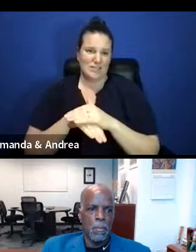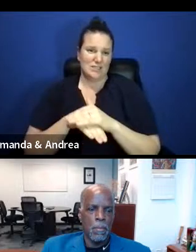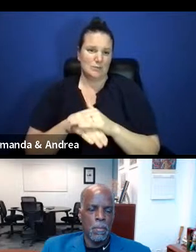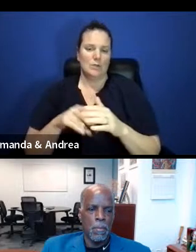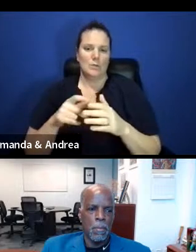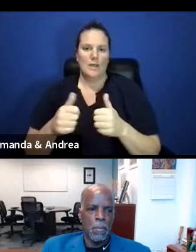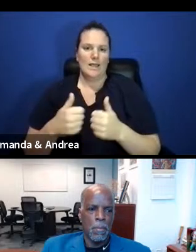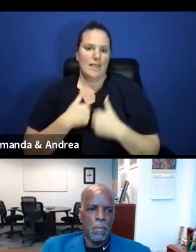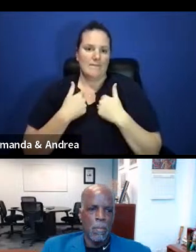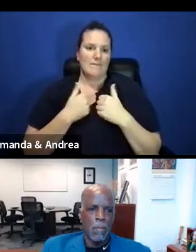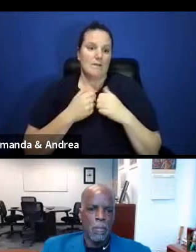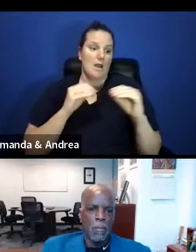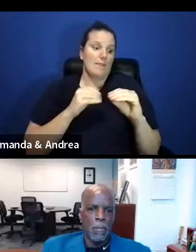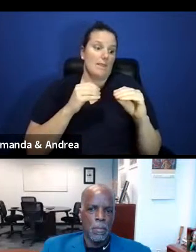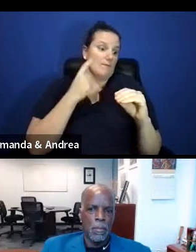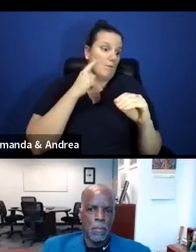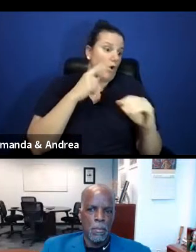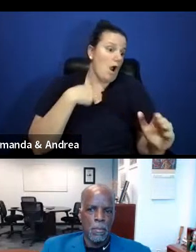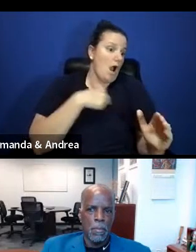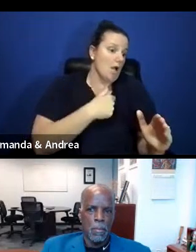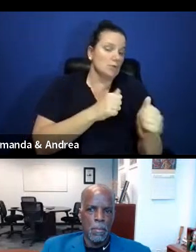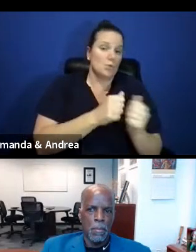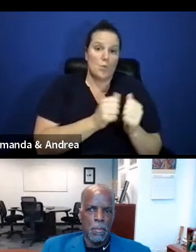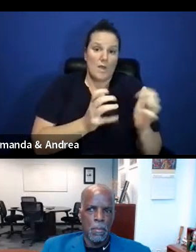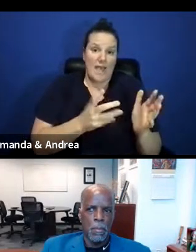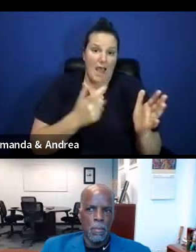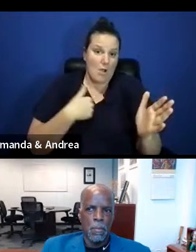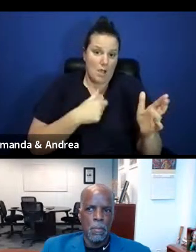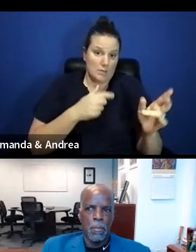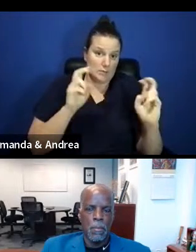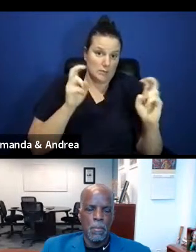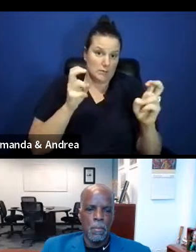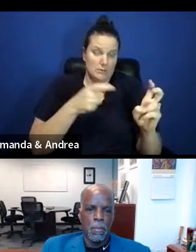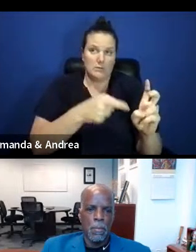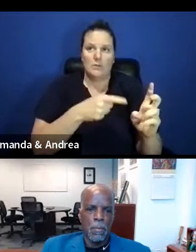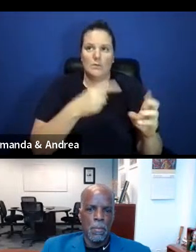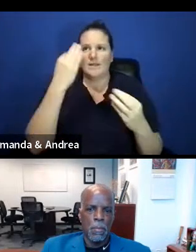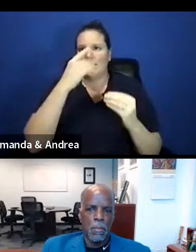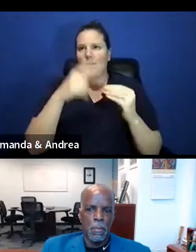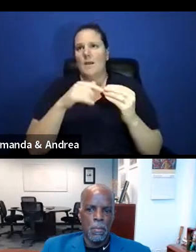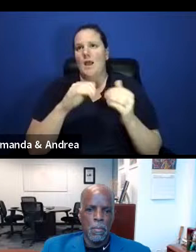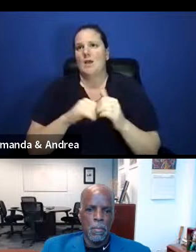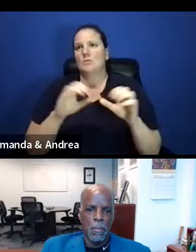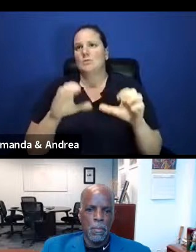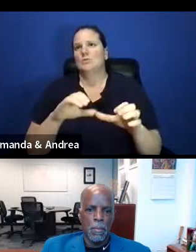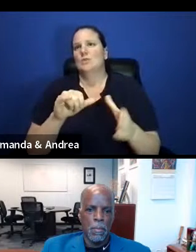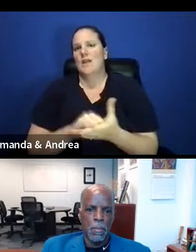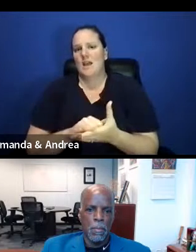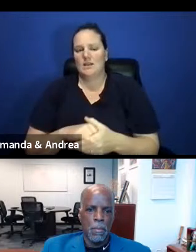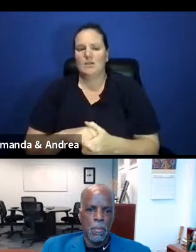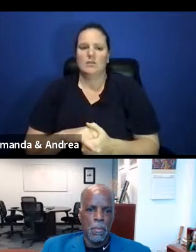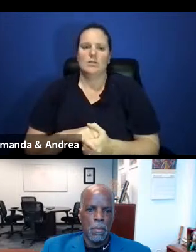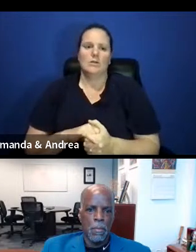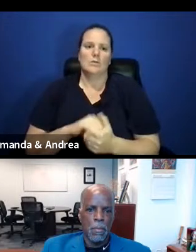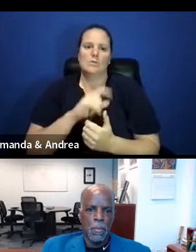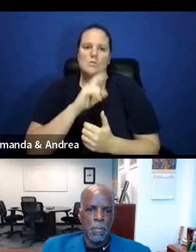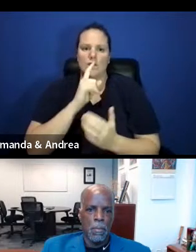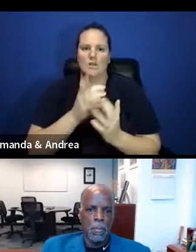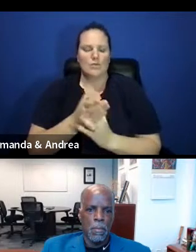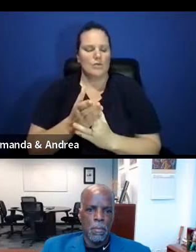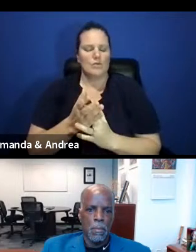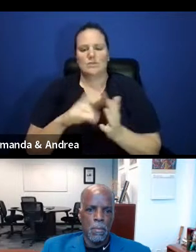mantra of nothing for us without us. So when we really think about how we're going to do things, we really go through an